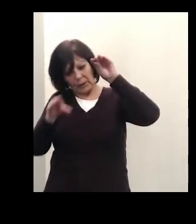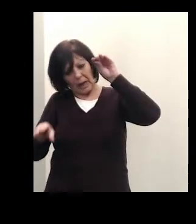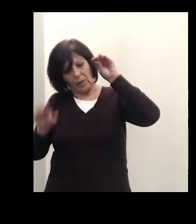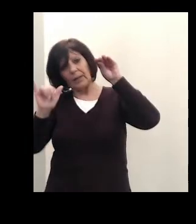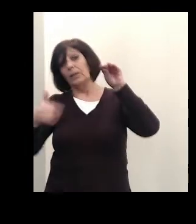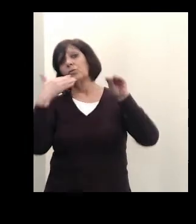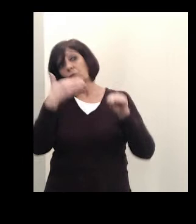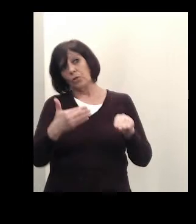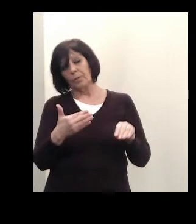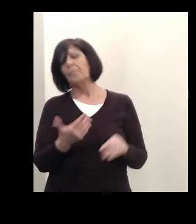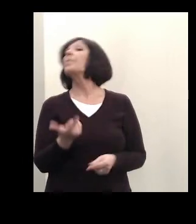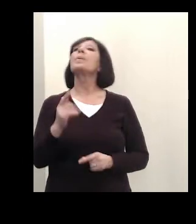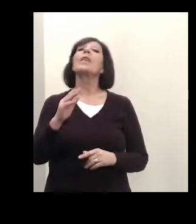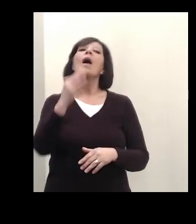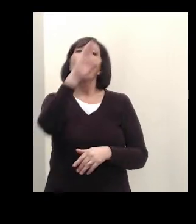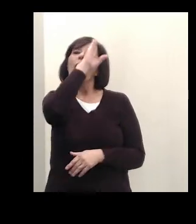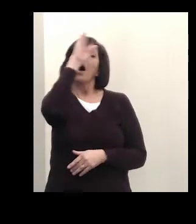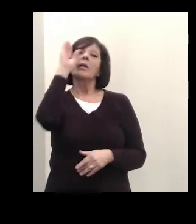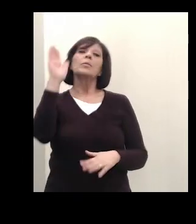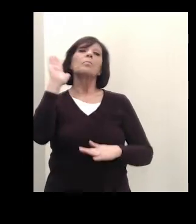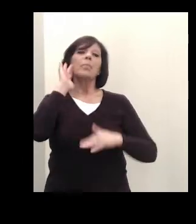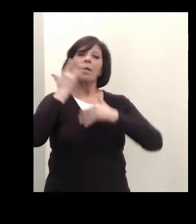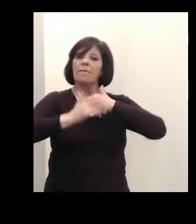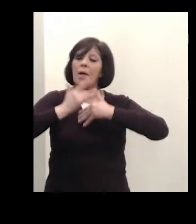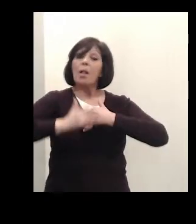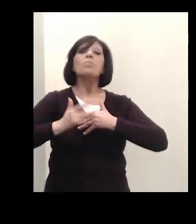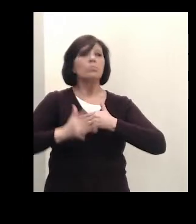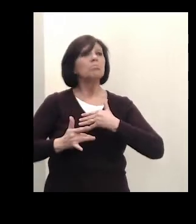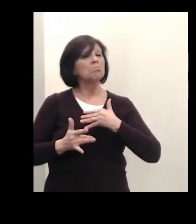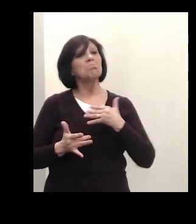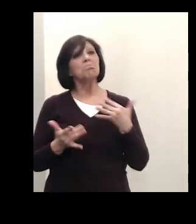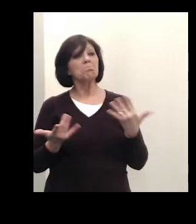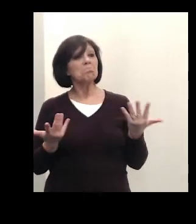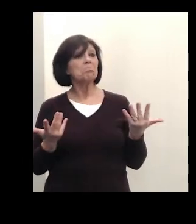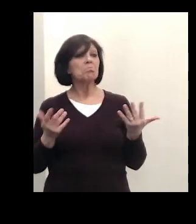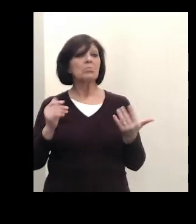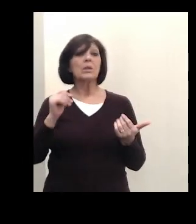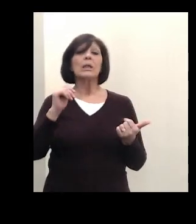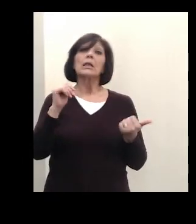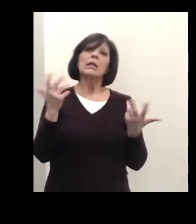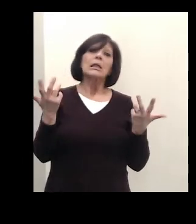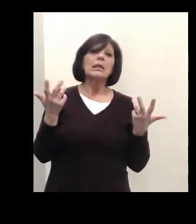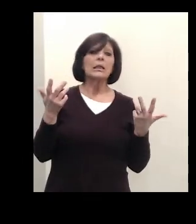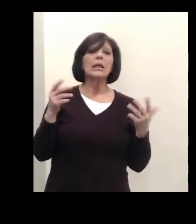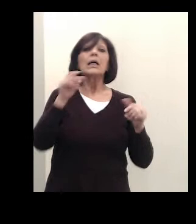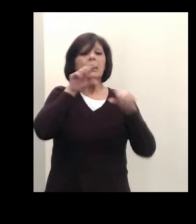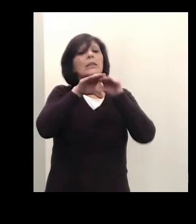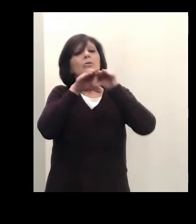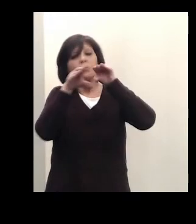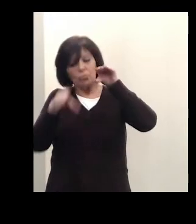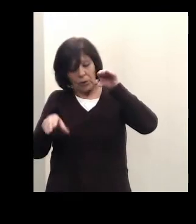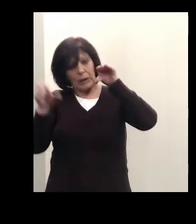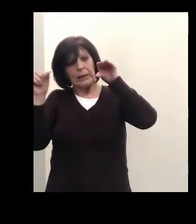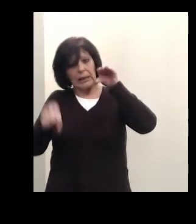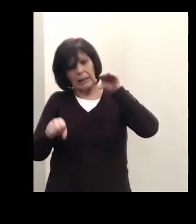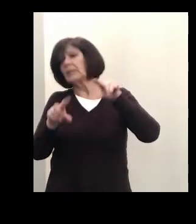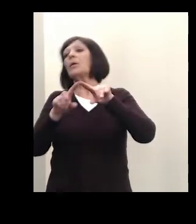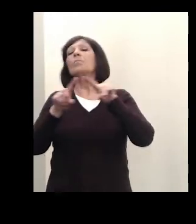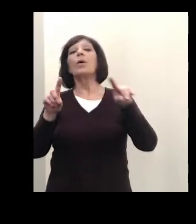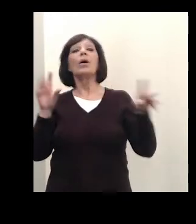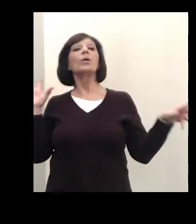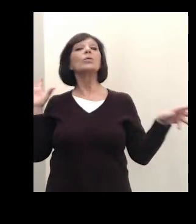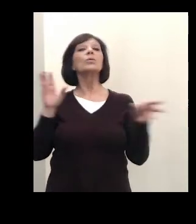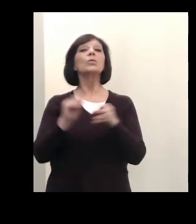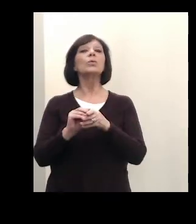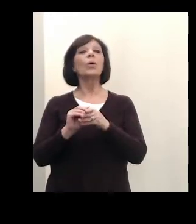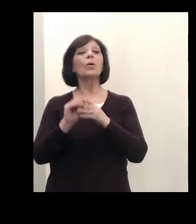capacity, while we're seeing drops in COVID patients, has not necessarily dropped that much. It has dropped. That's important. Total beds occupied on